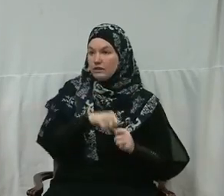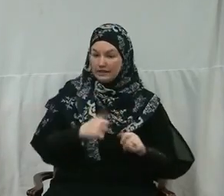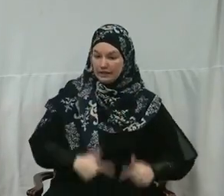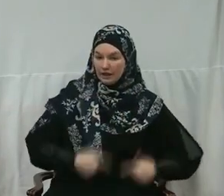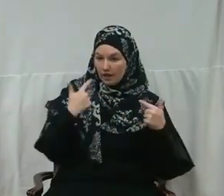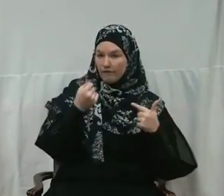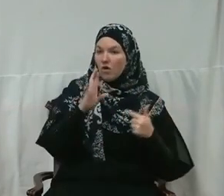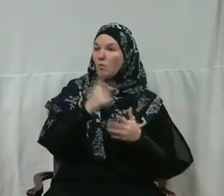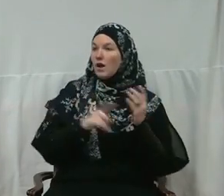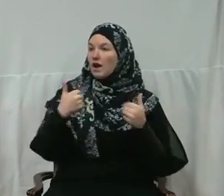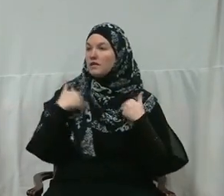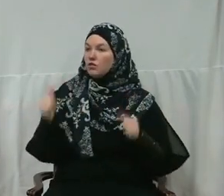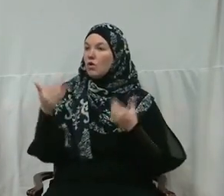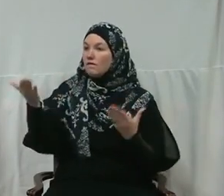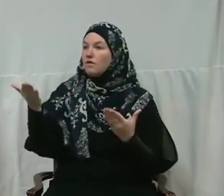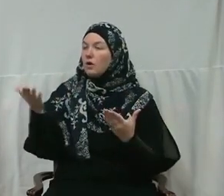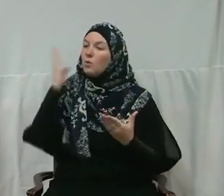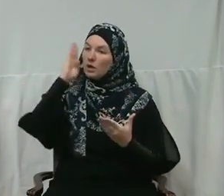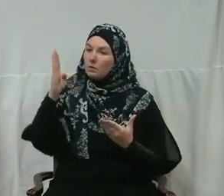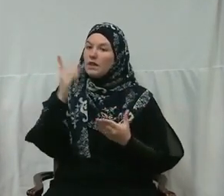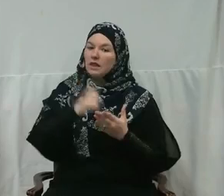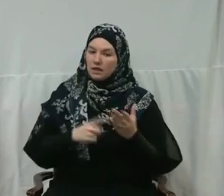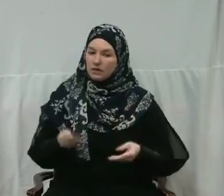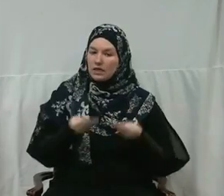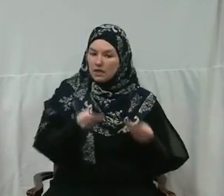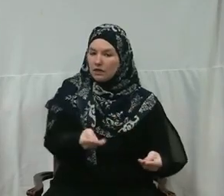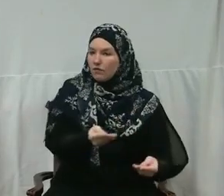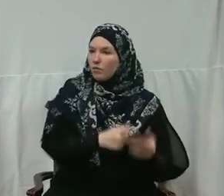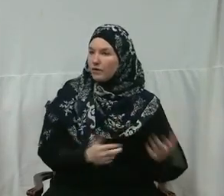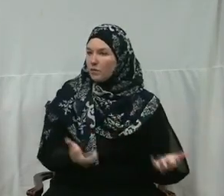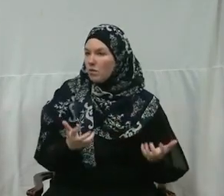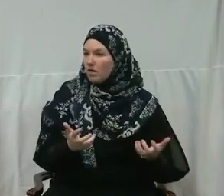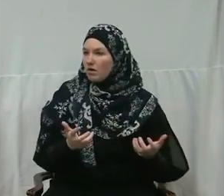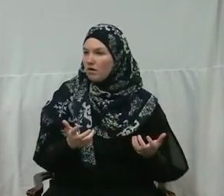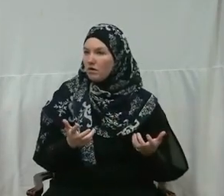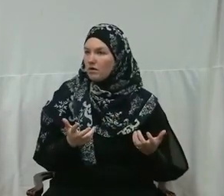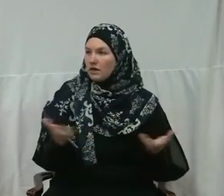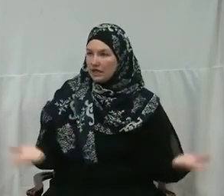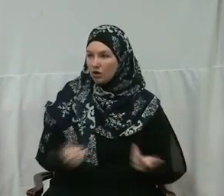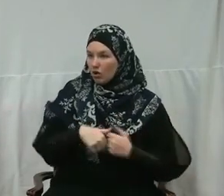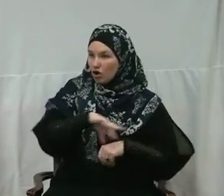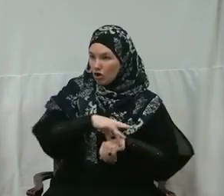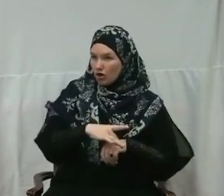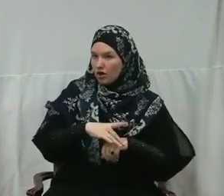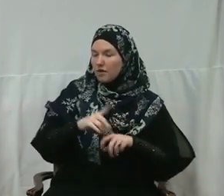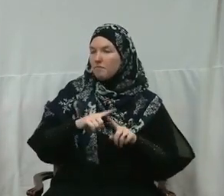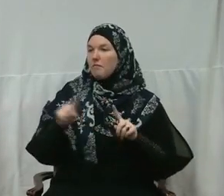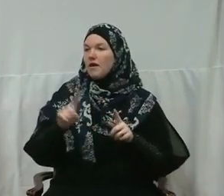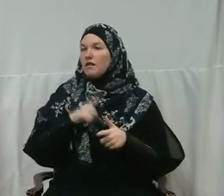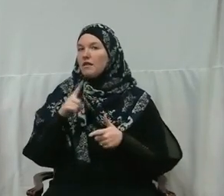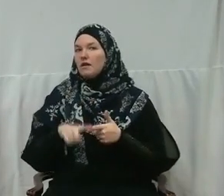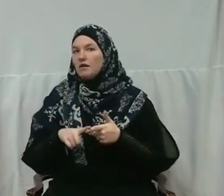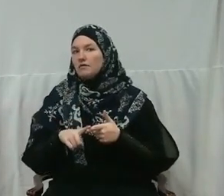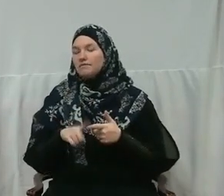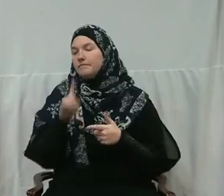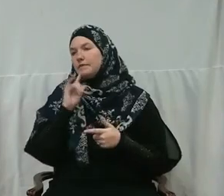it has to offer, we will give him what we will regarding this life. But then,